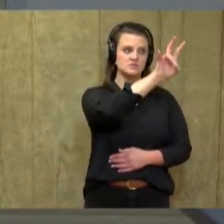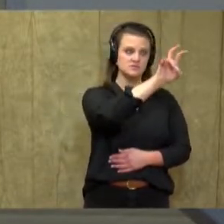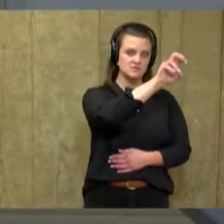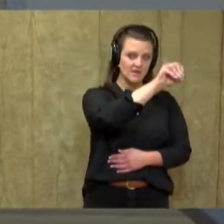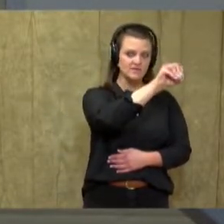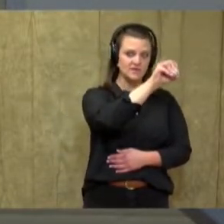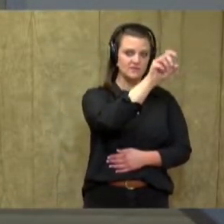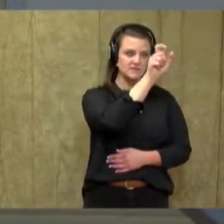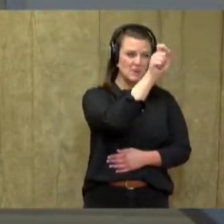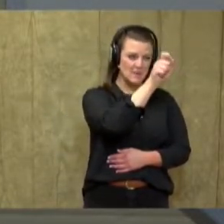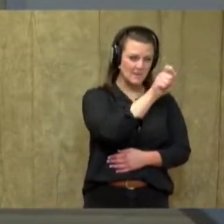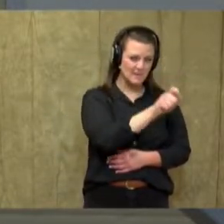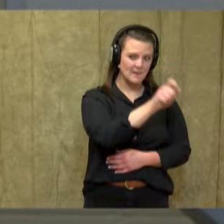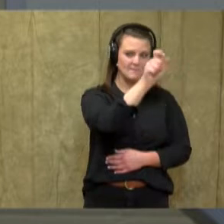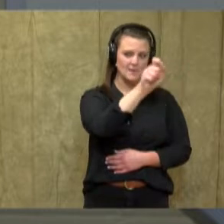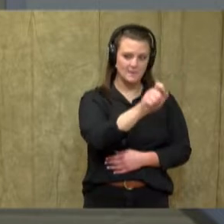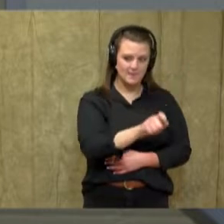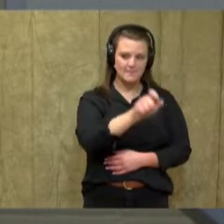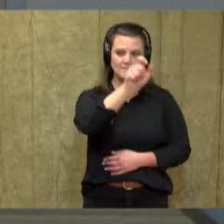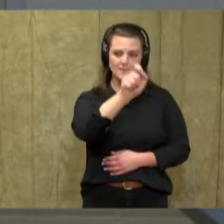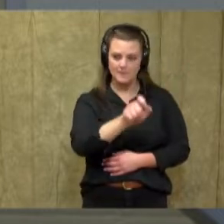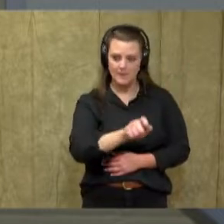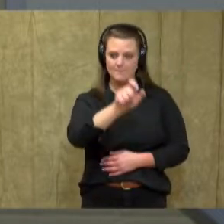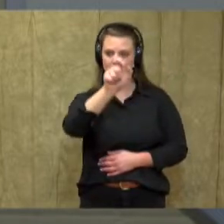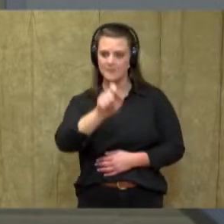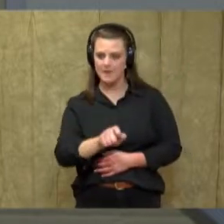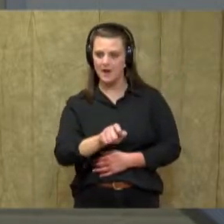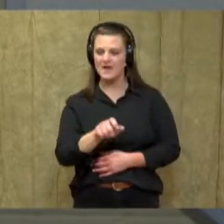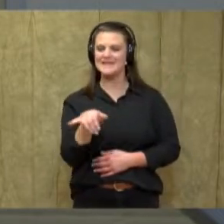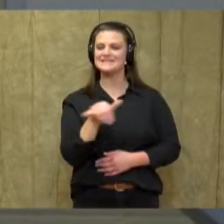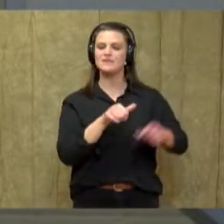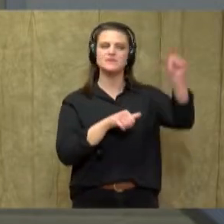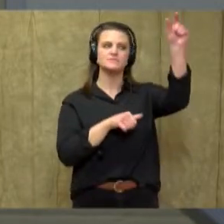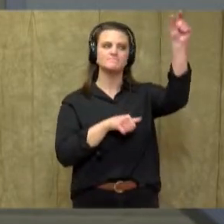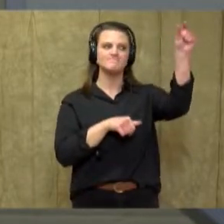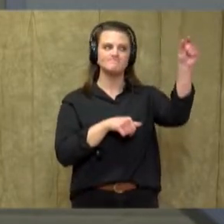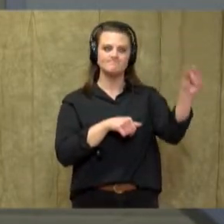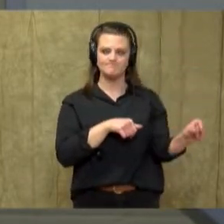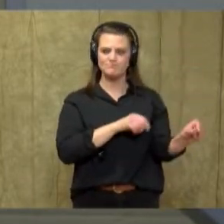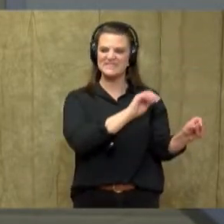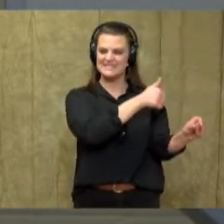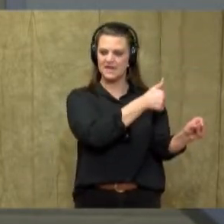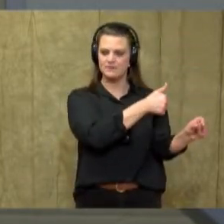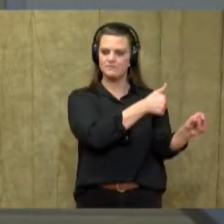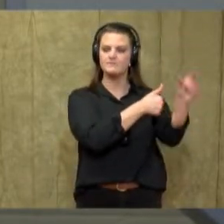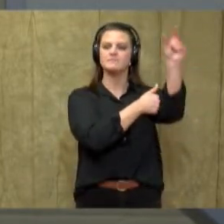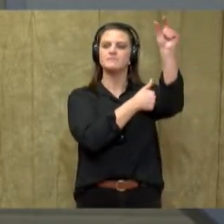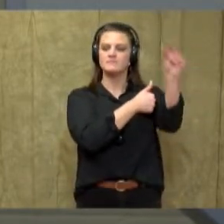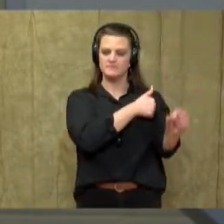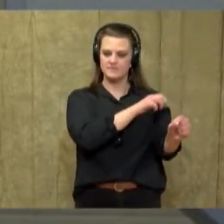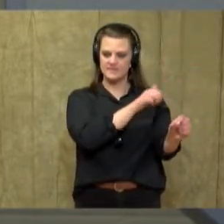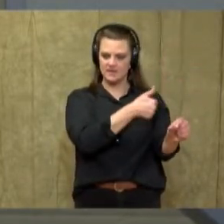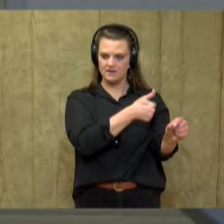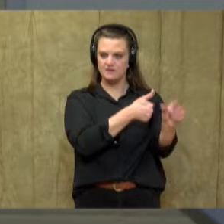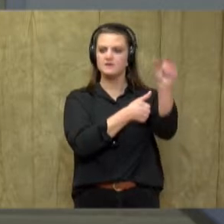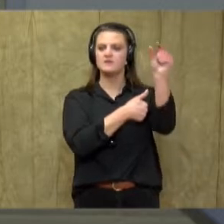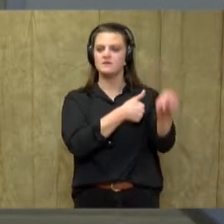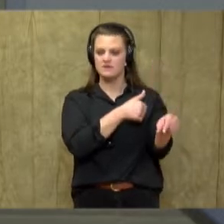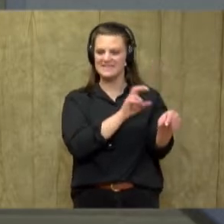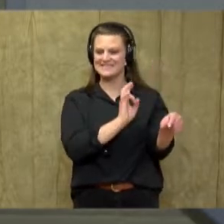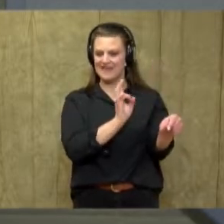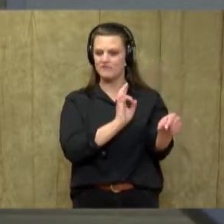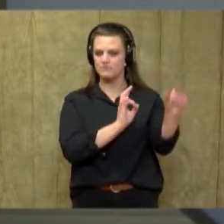little hundred tiles are the same as a tenth, which is 7 rows of 10